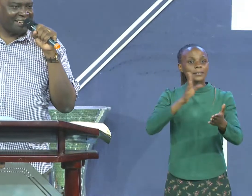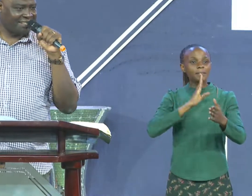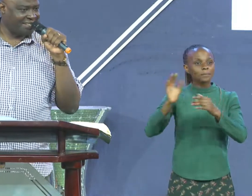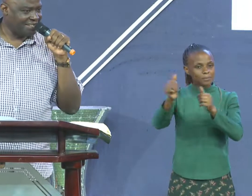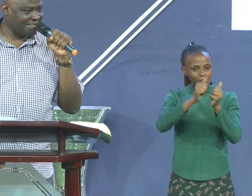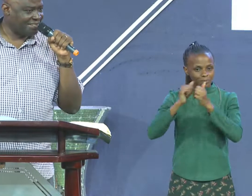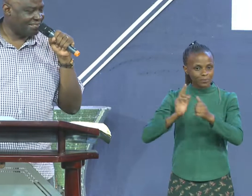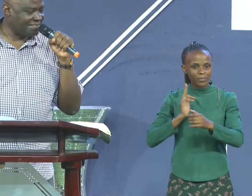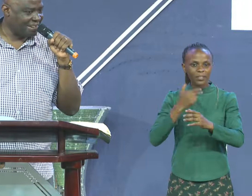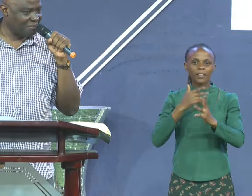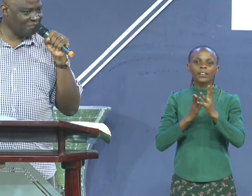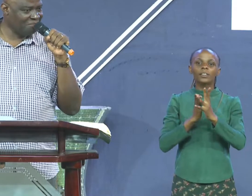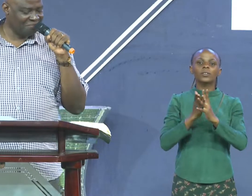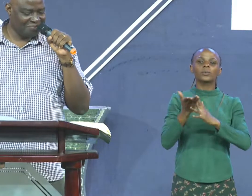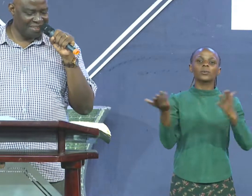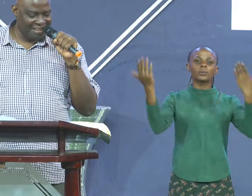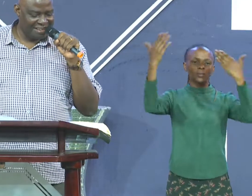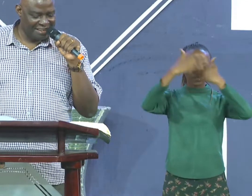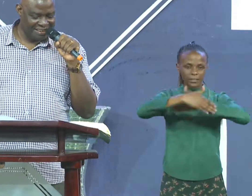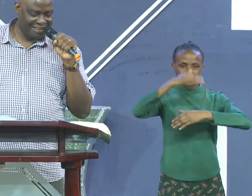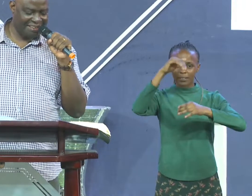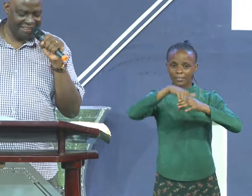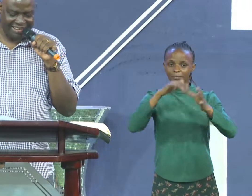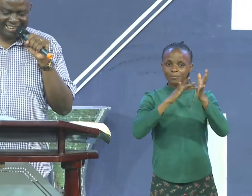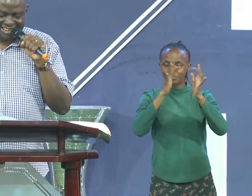this night in Jesus' name.